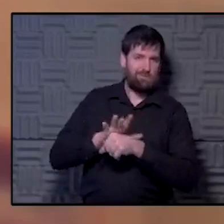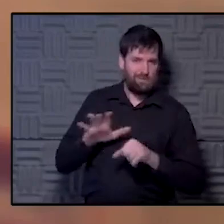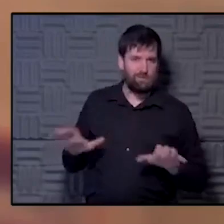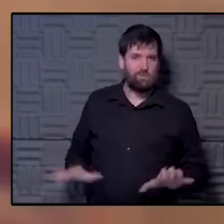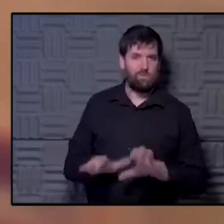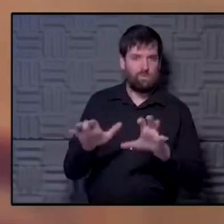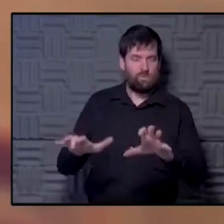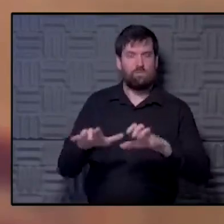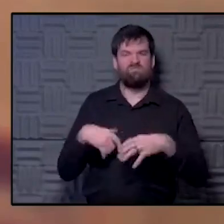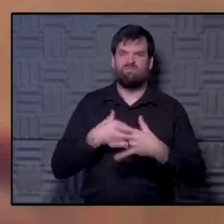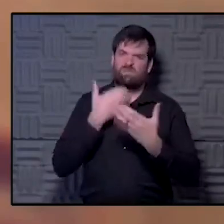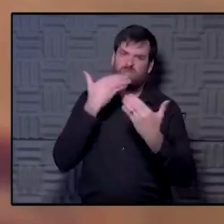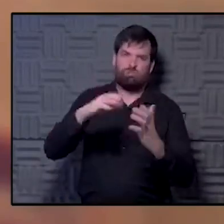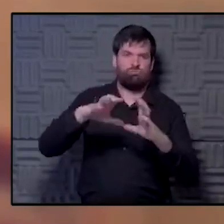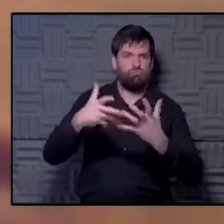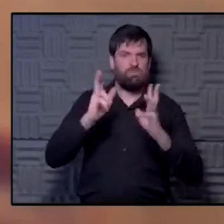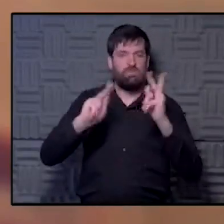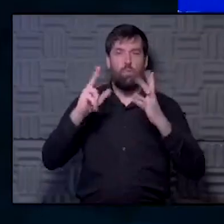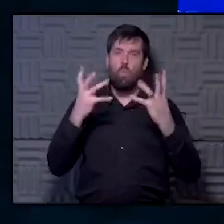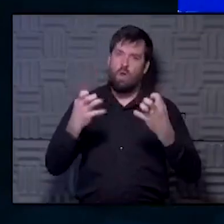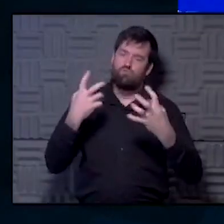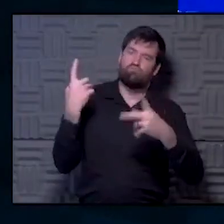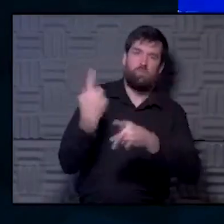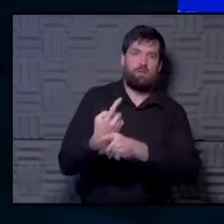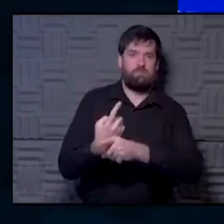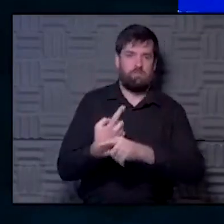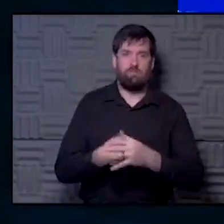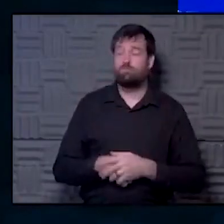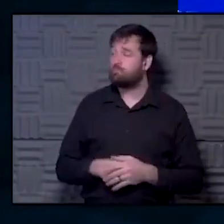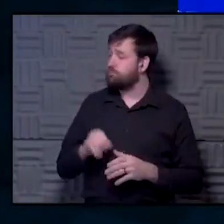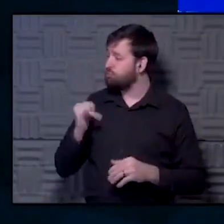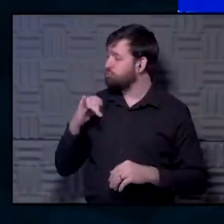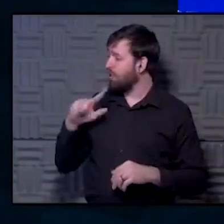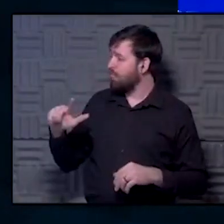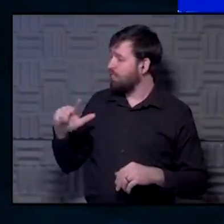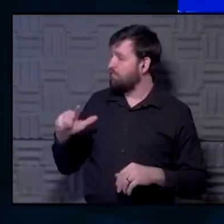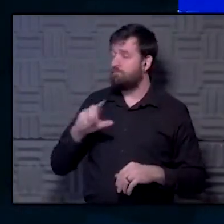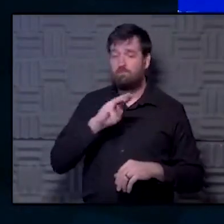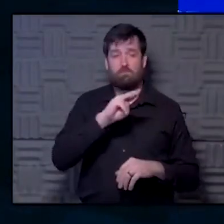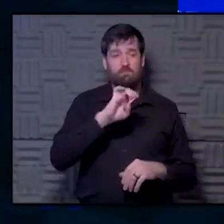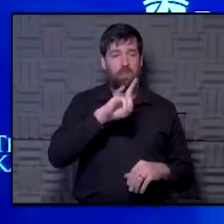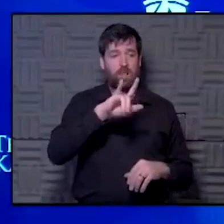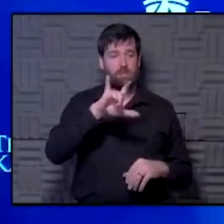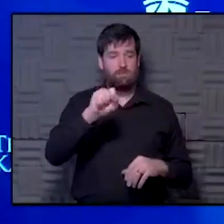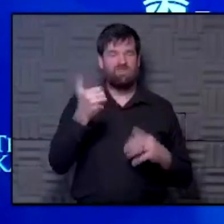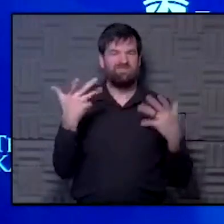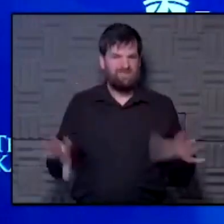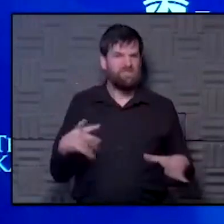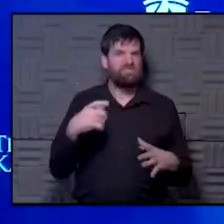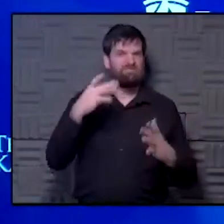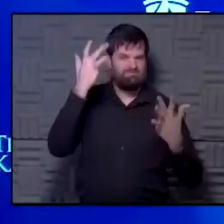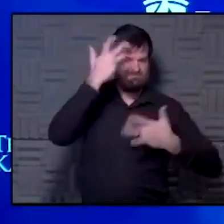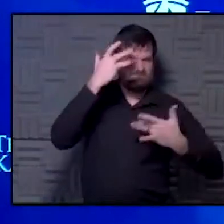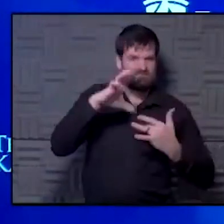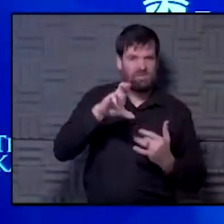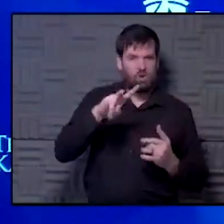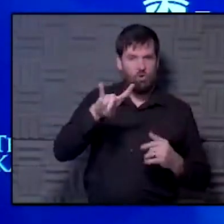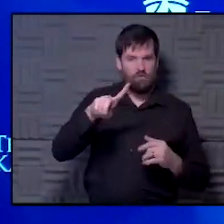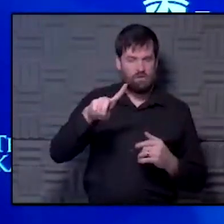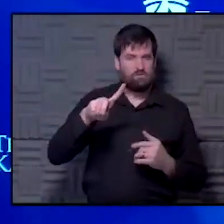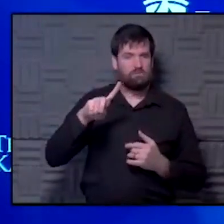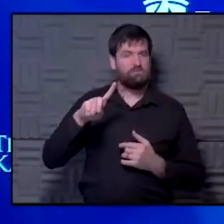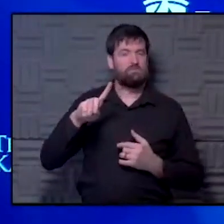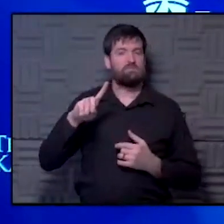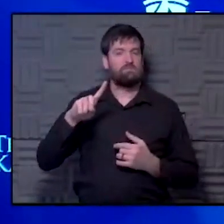group of folks who really want to get this right. Jill. All right, Melissa said she had COVID recently. She